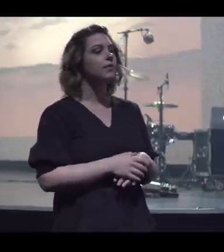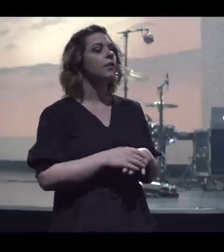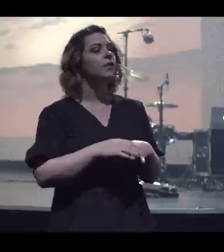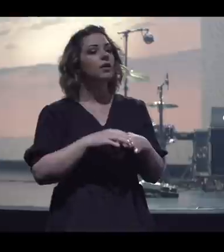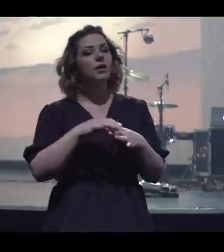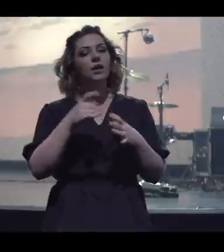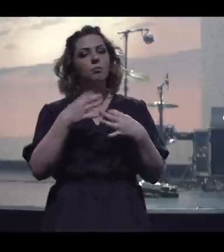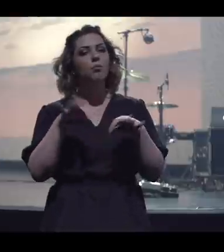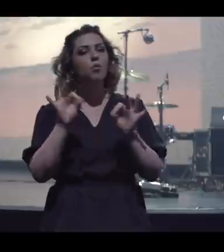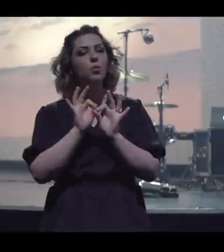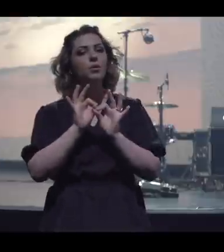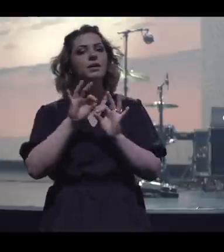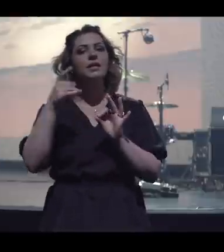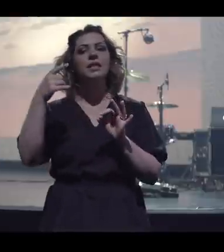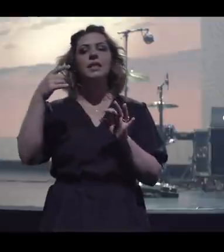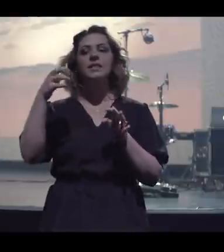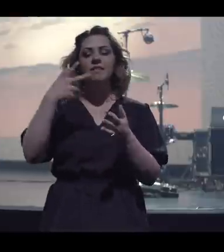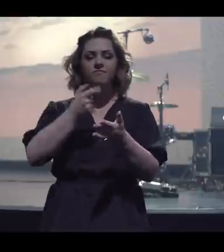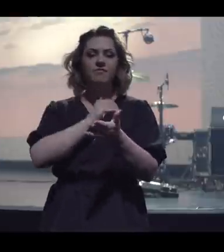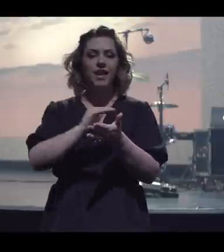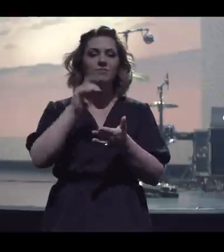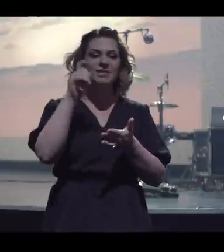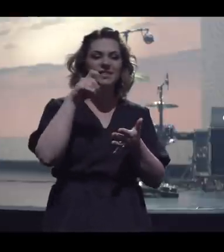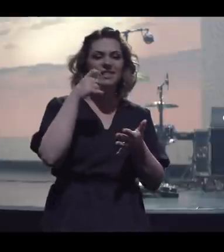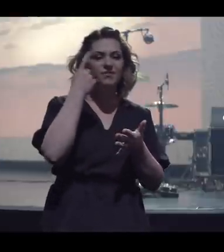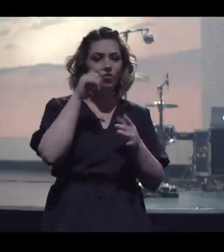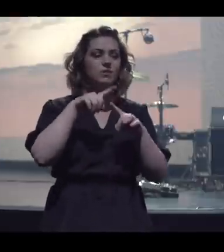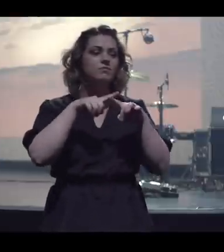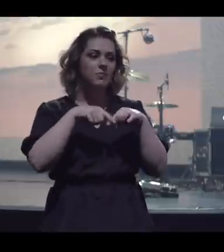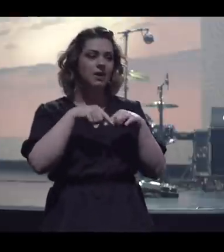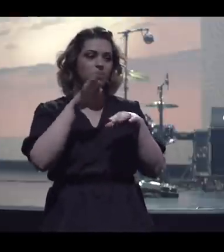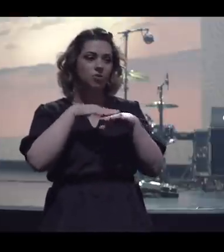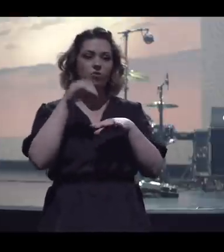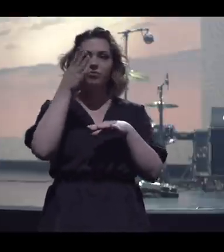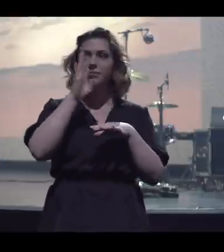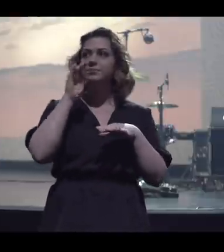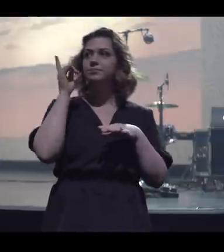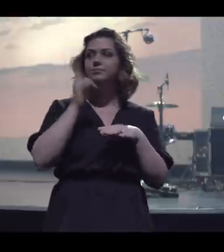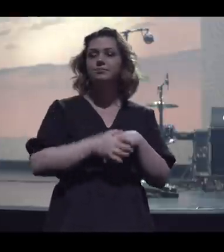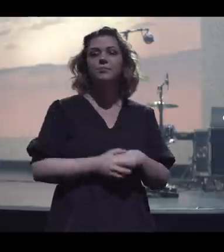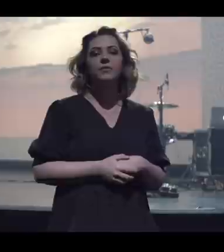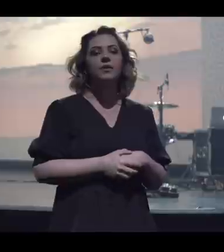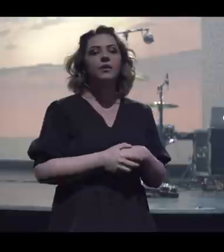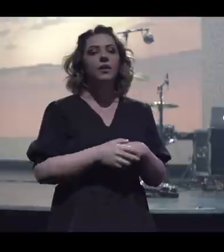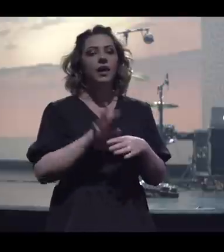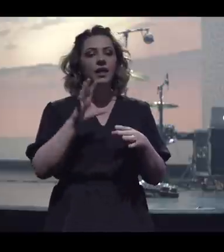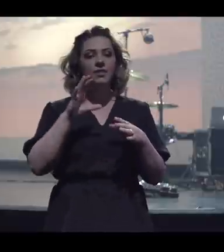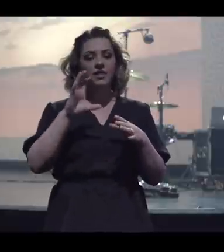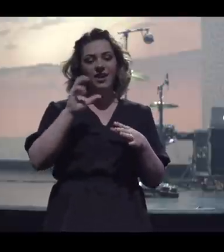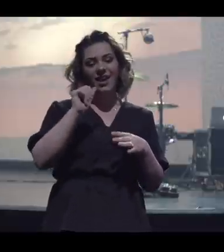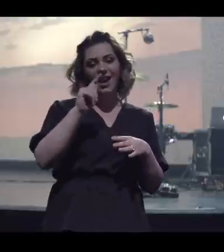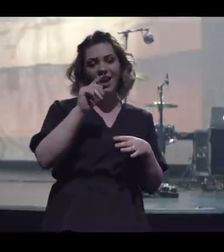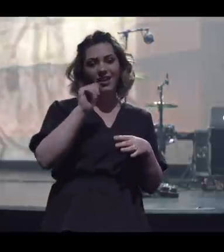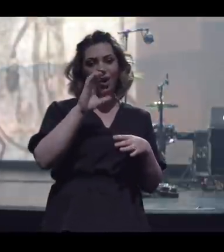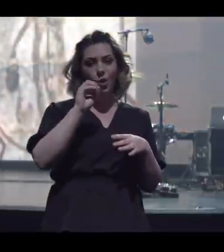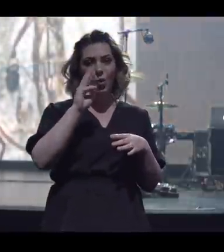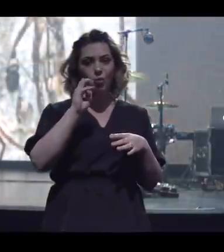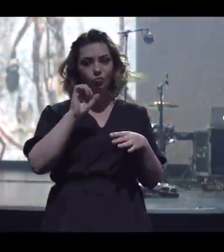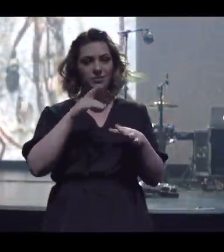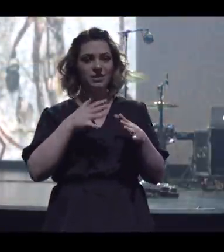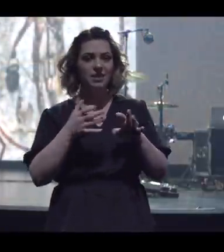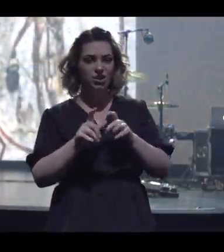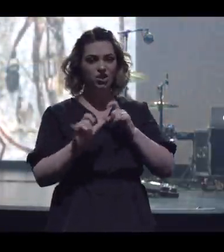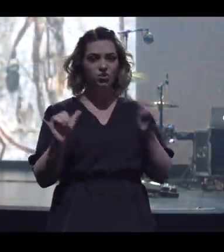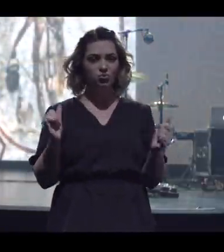shepherd. And that's why on the catacombs in Rome, in the earliest years of the church, they painted this image of